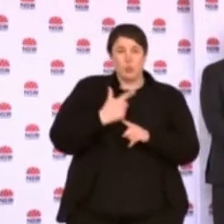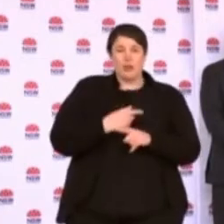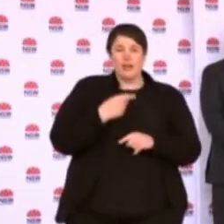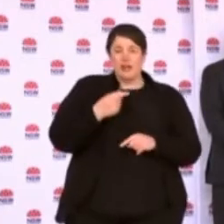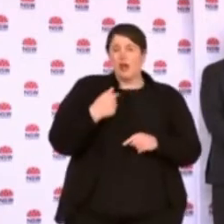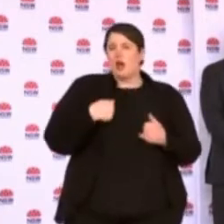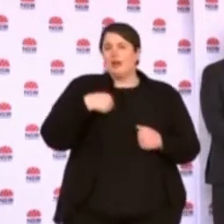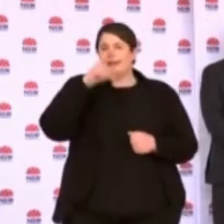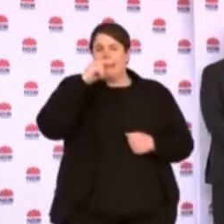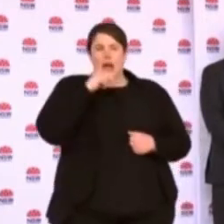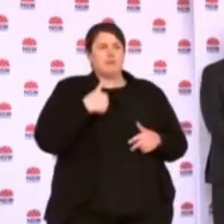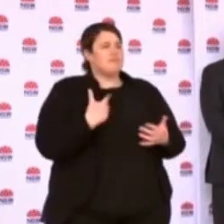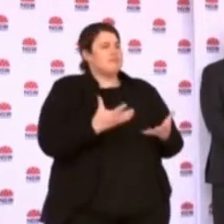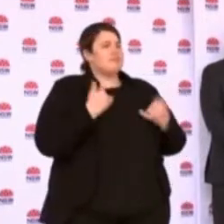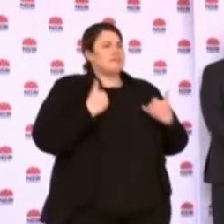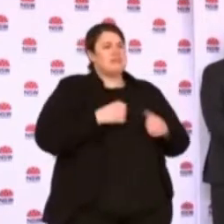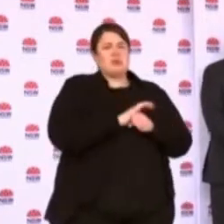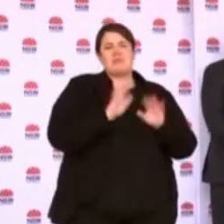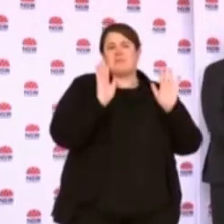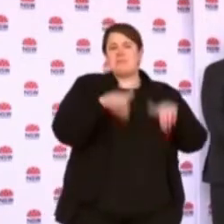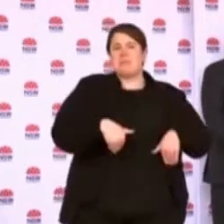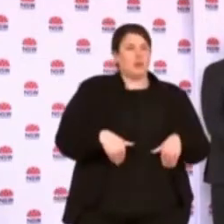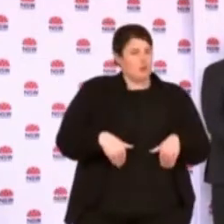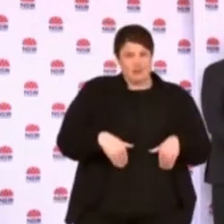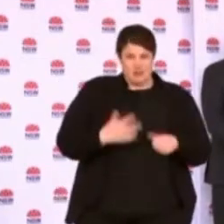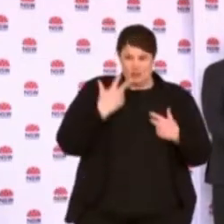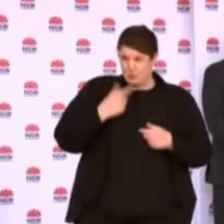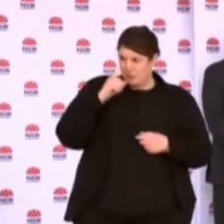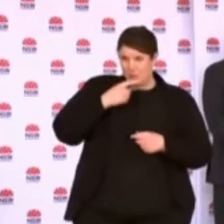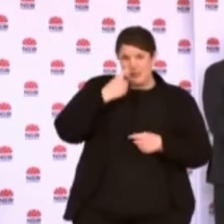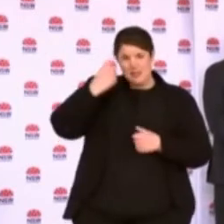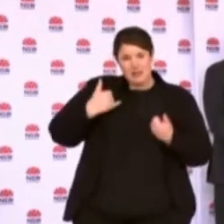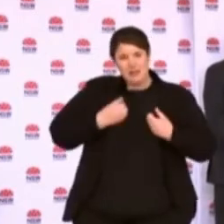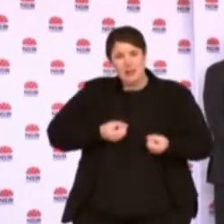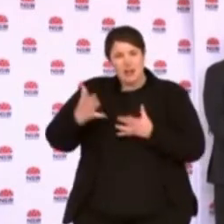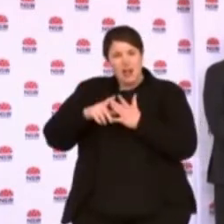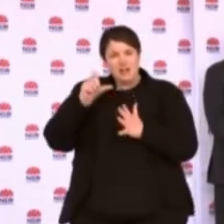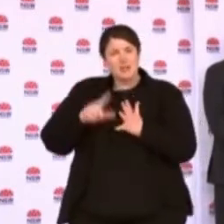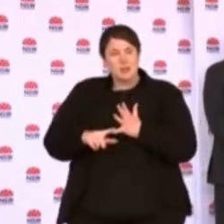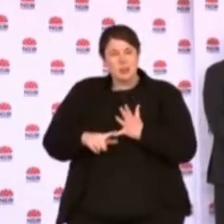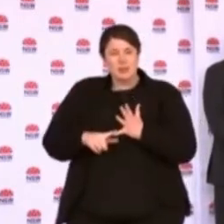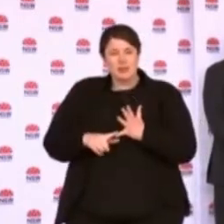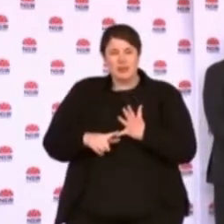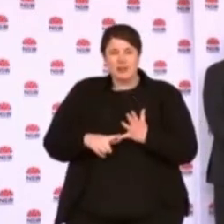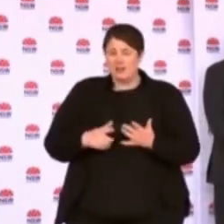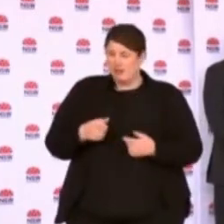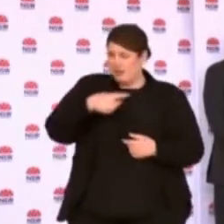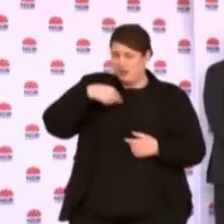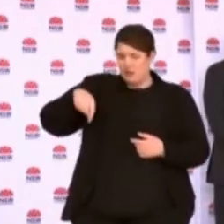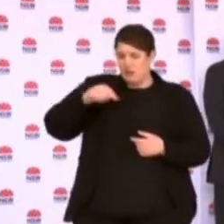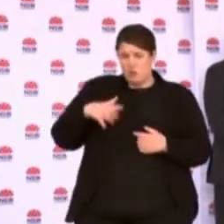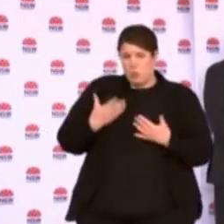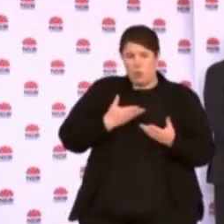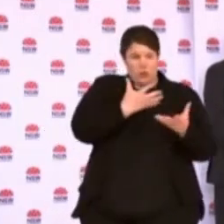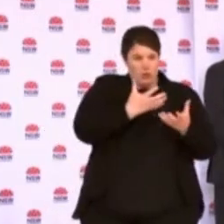get sick from COVID if you're young. But I think the most important message, because no one wants to pass